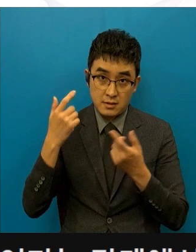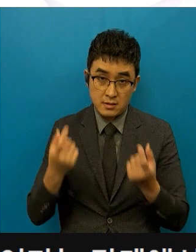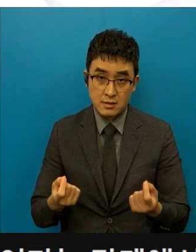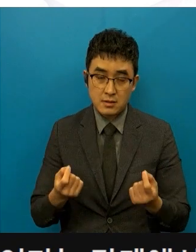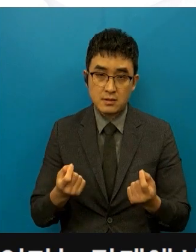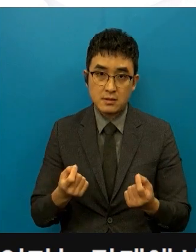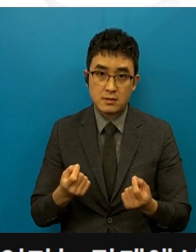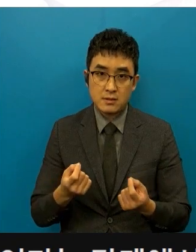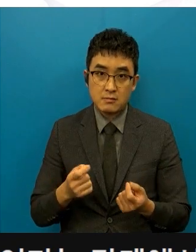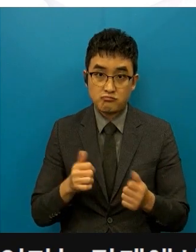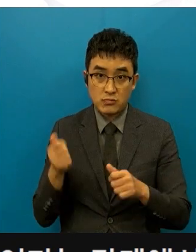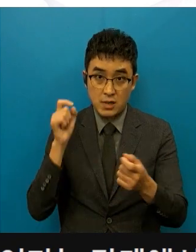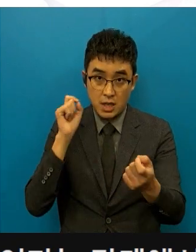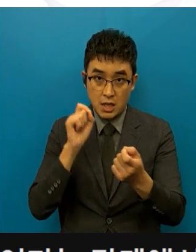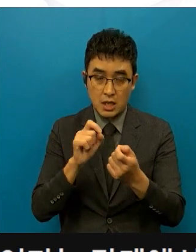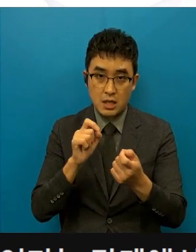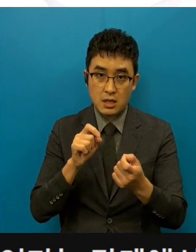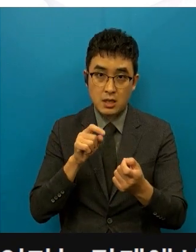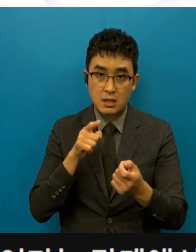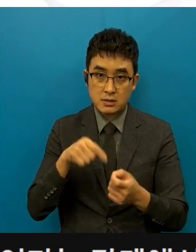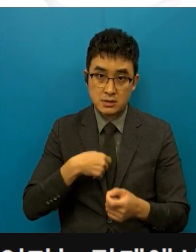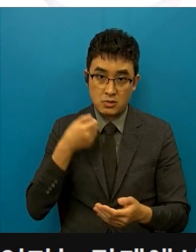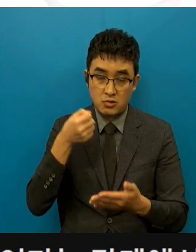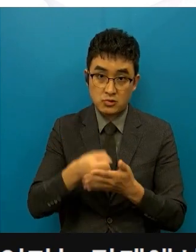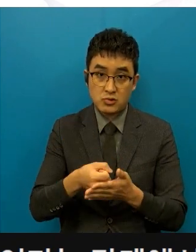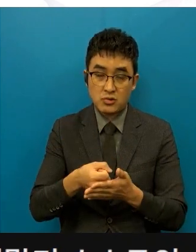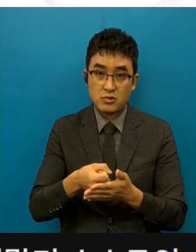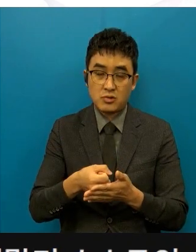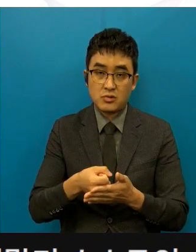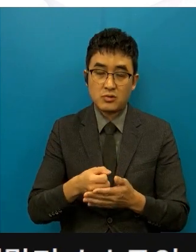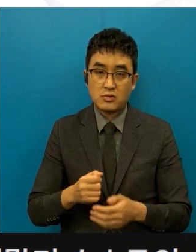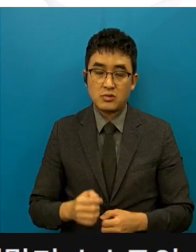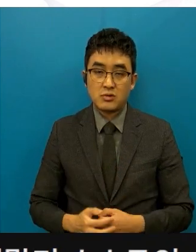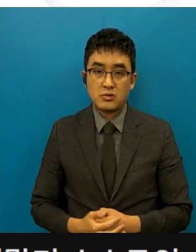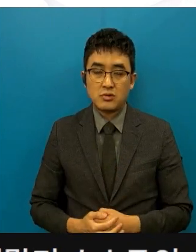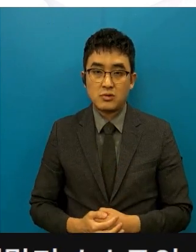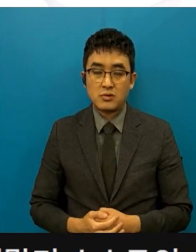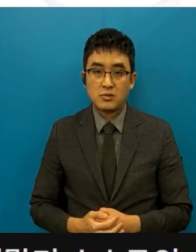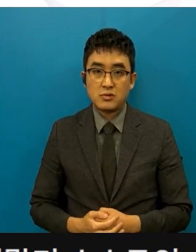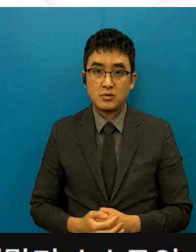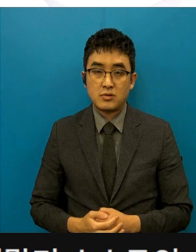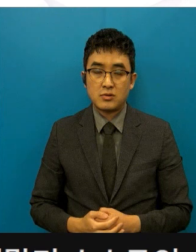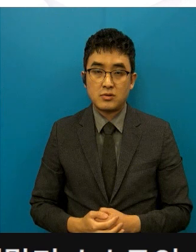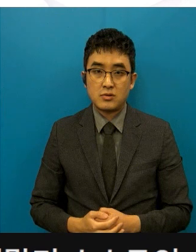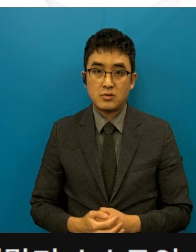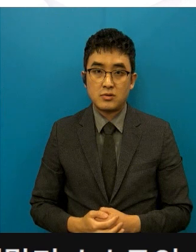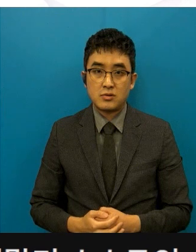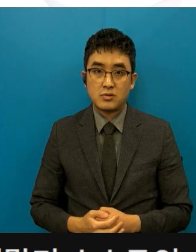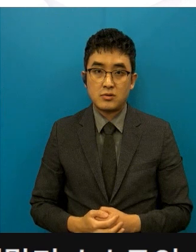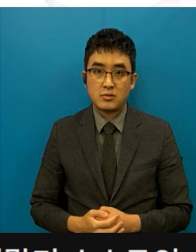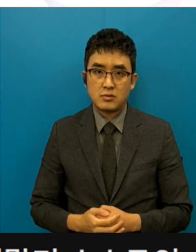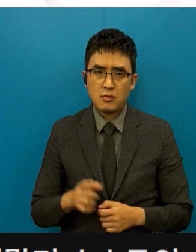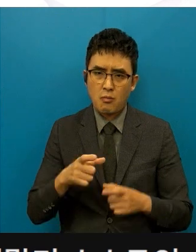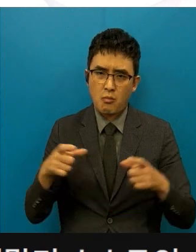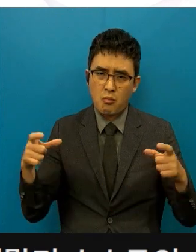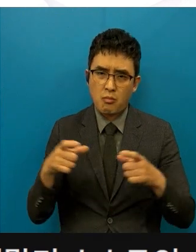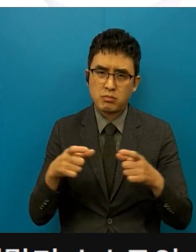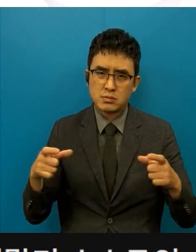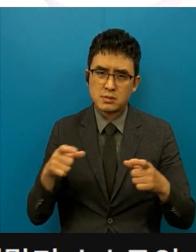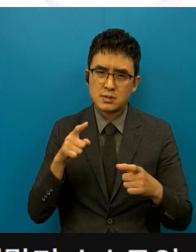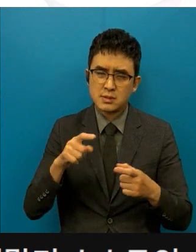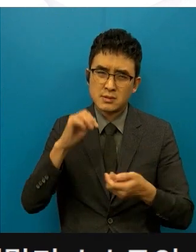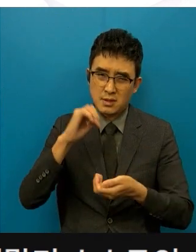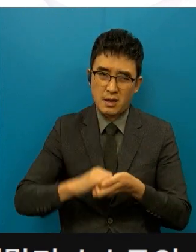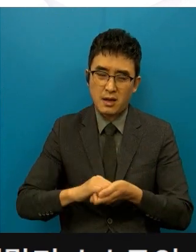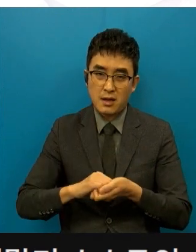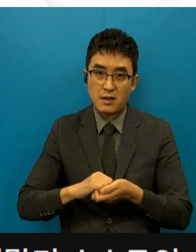the purpose of respecting patient autonomy and implementing the patient's best interest as